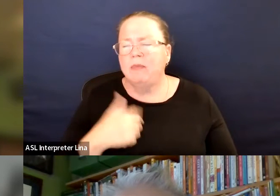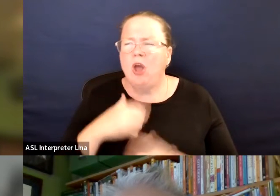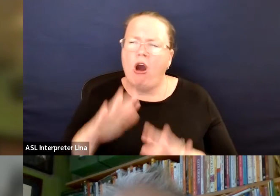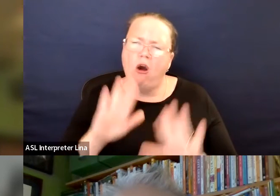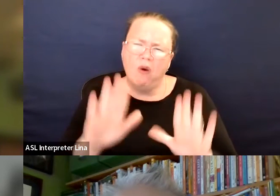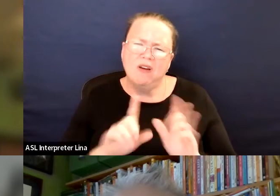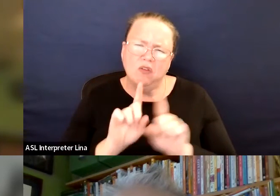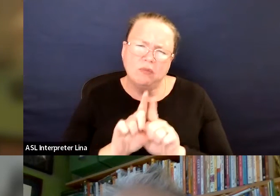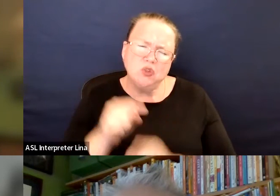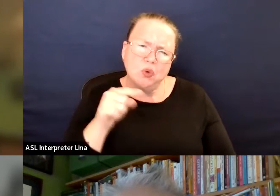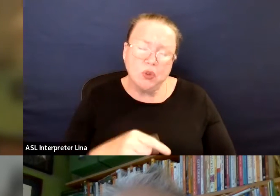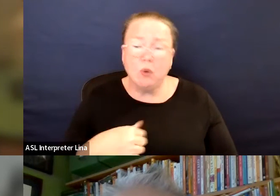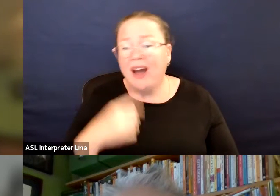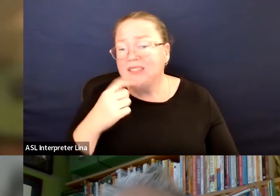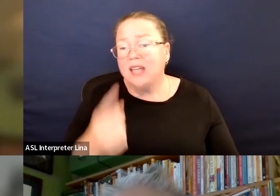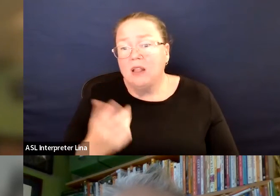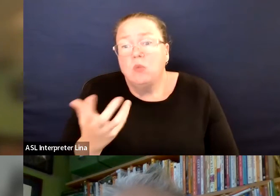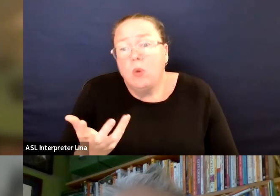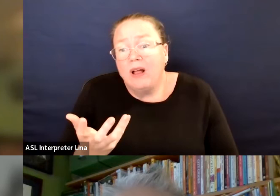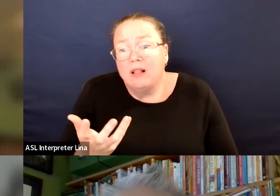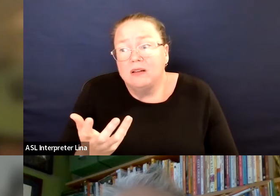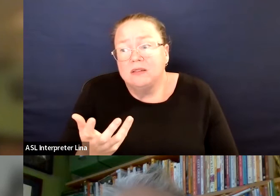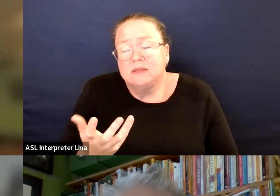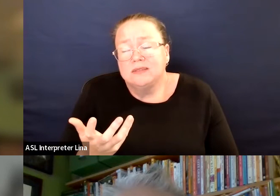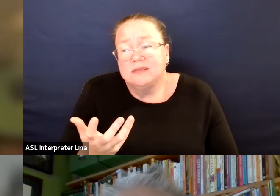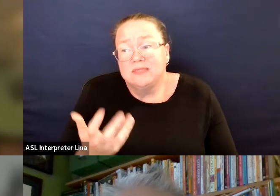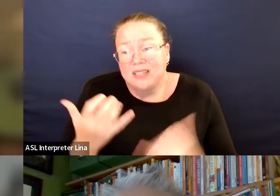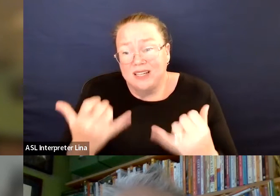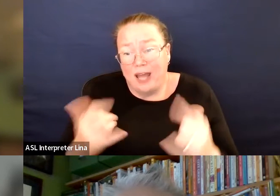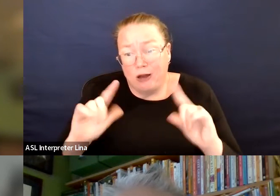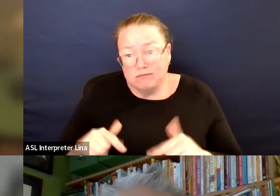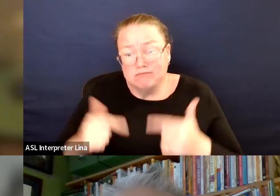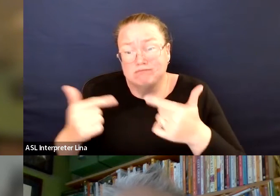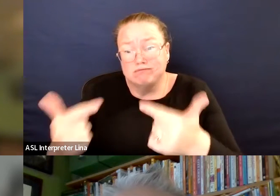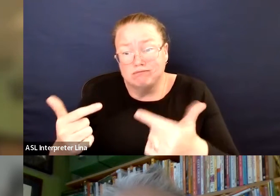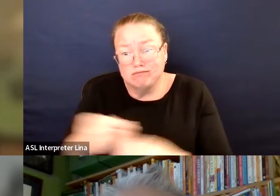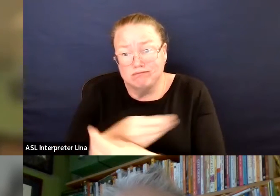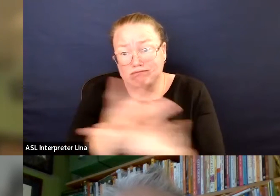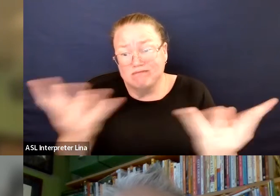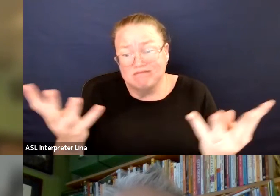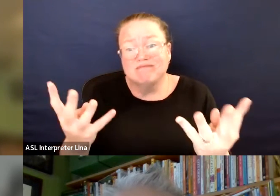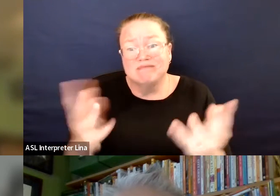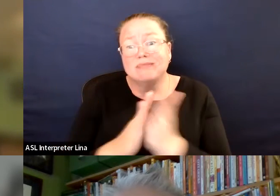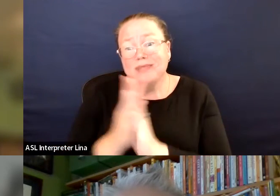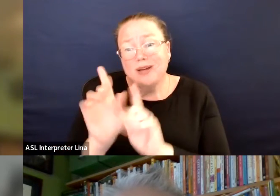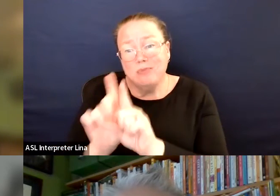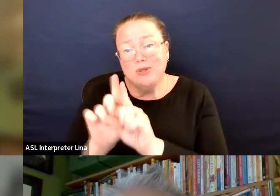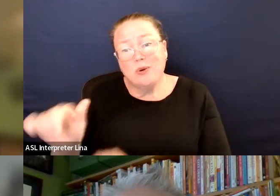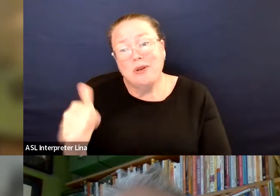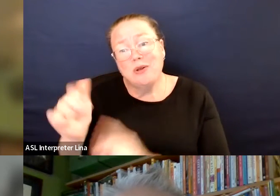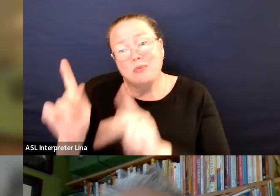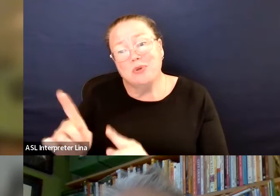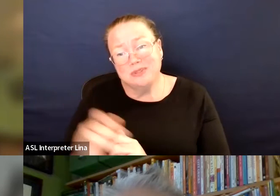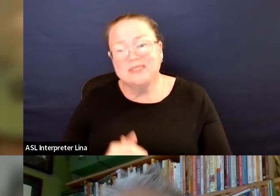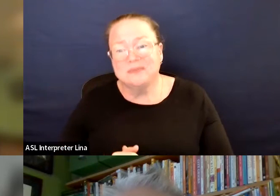I was. And I tell him, well, it's, you know, now it's your turn to pass it on and become a mentor to somebody else.